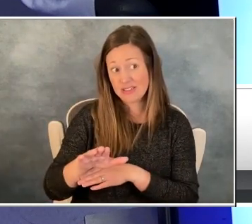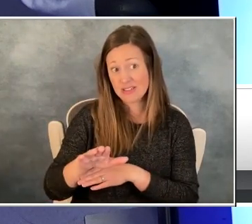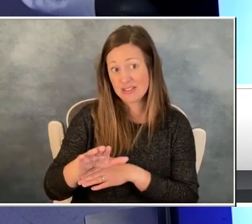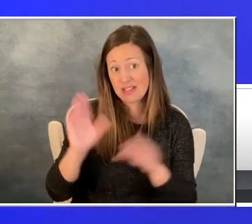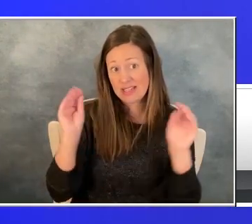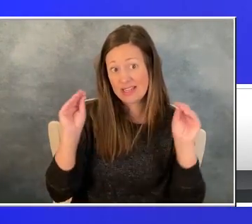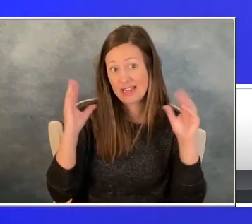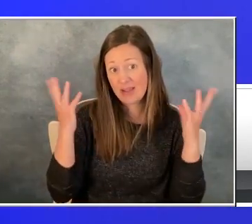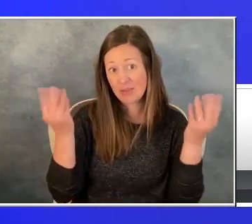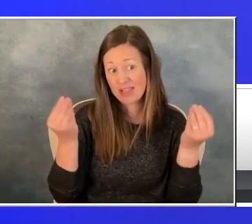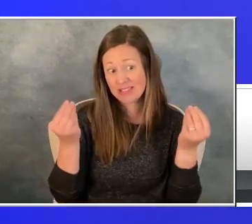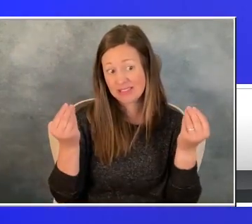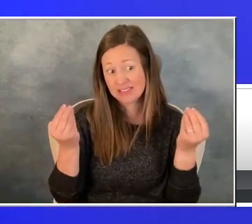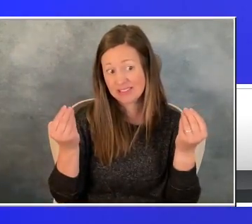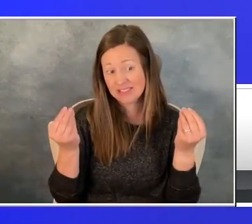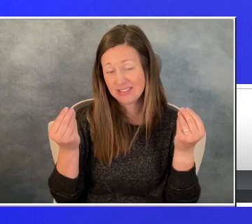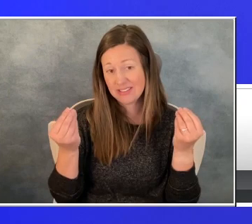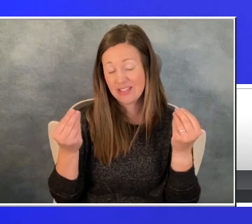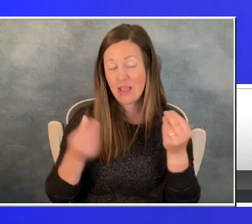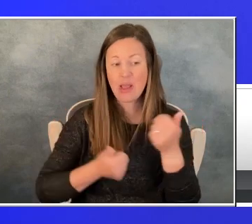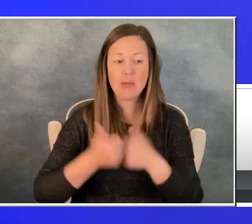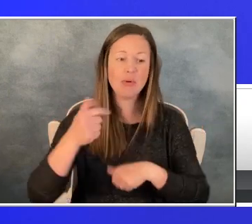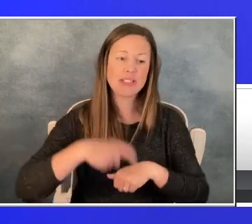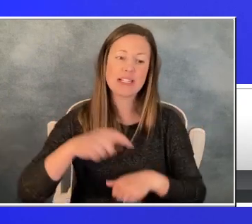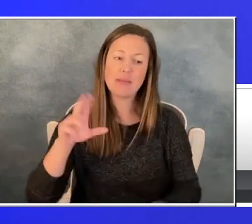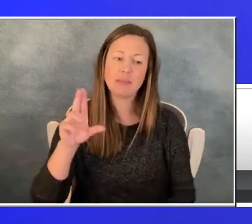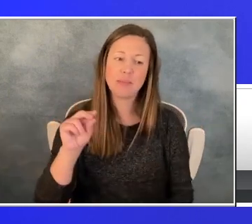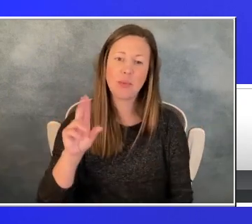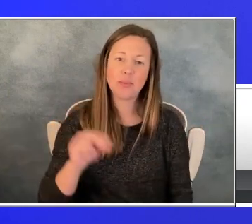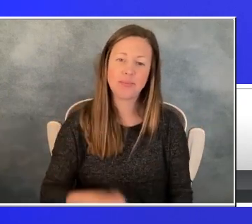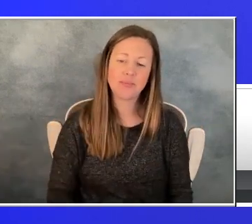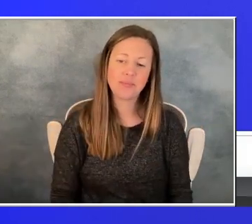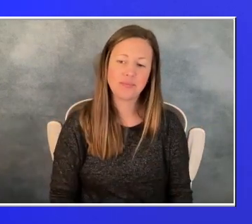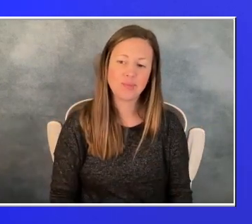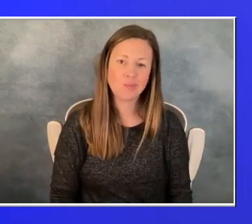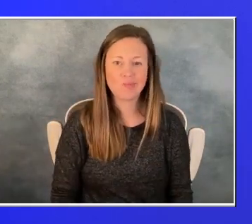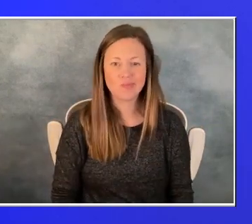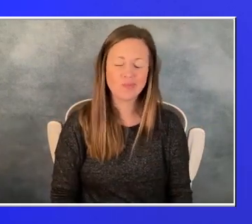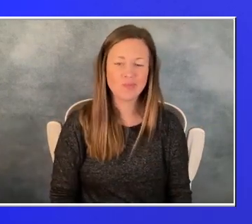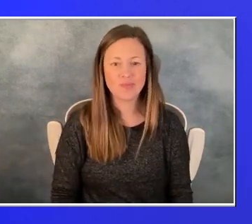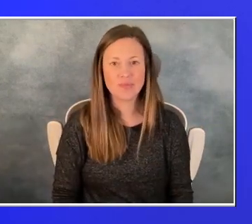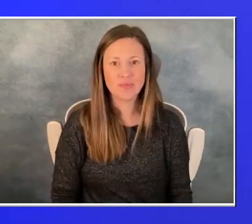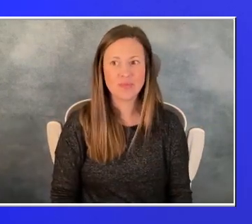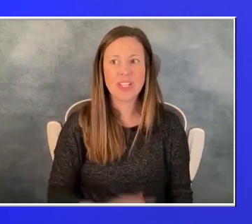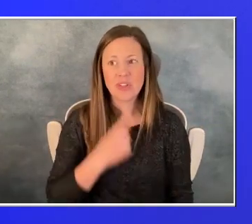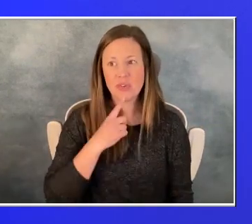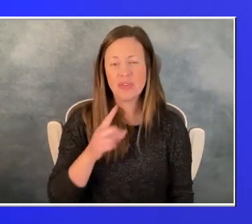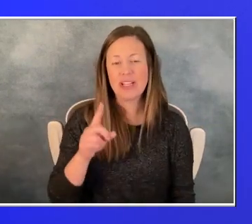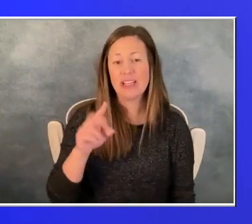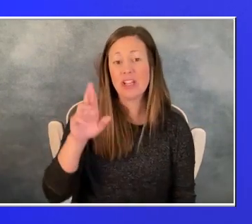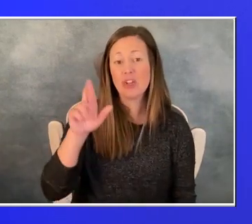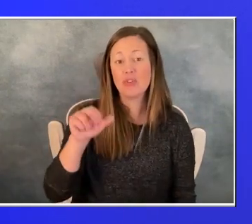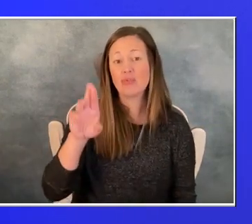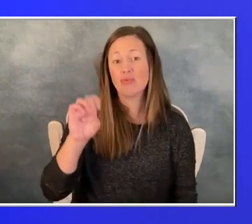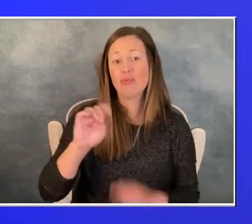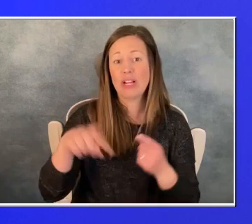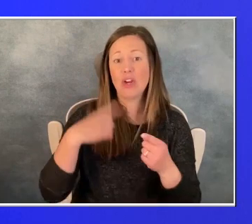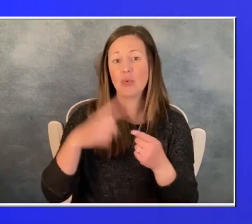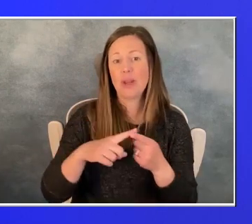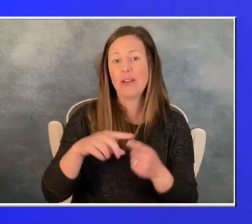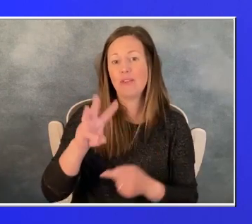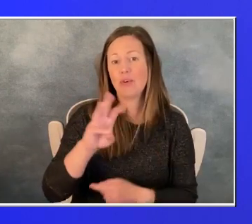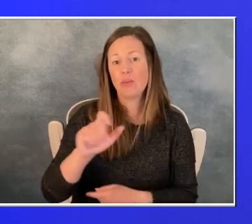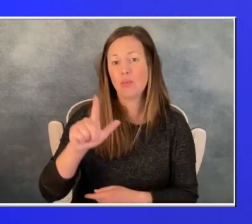tackle that one? Most of the time, no. I would say there's rare circumstances where welfare checks